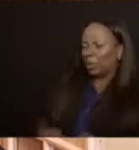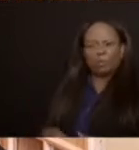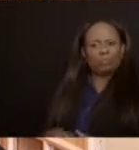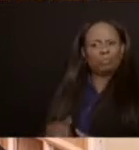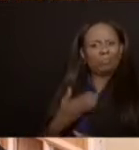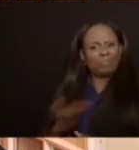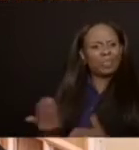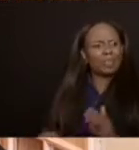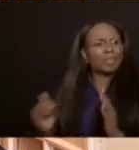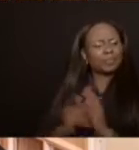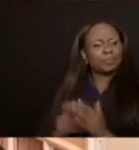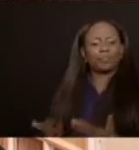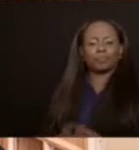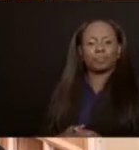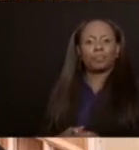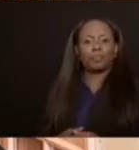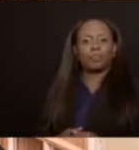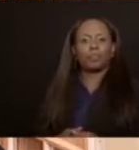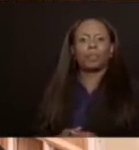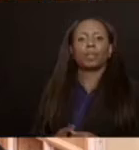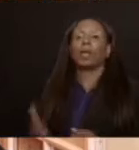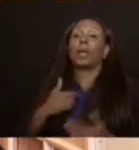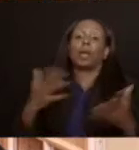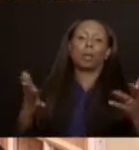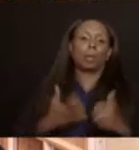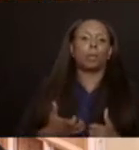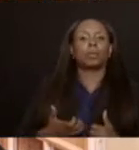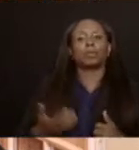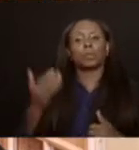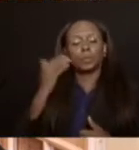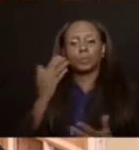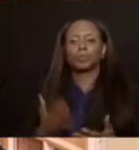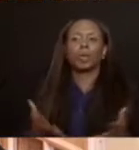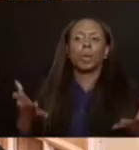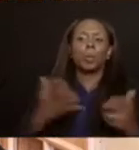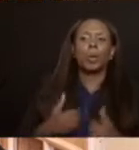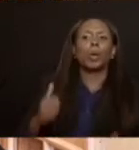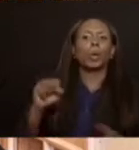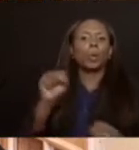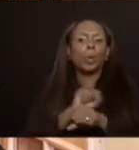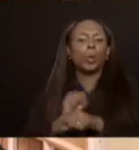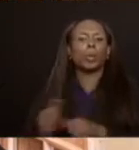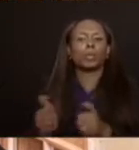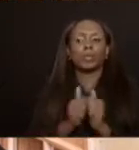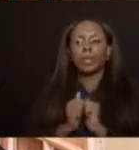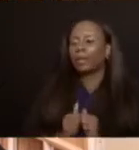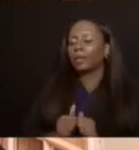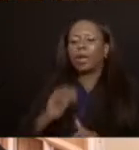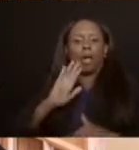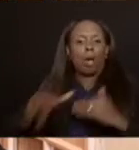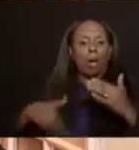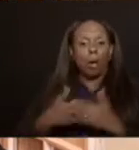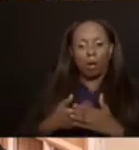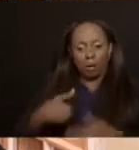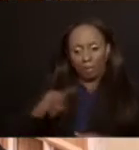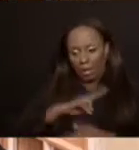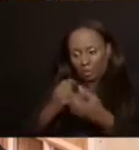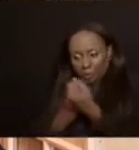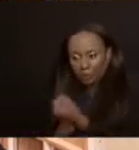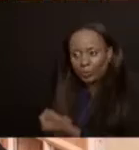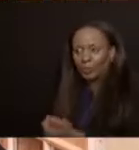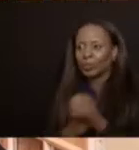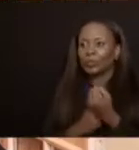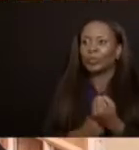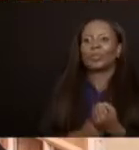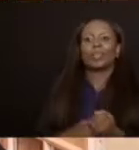And therefore, all I'm asking is that, look, let us work together, pull weight together. Many hands make light work, many jobs